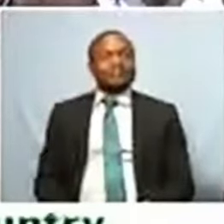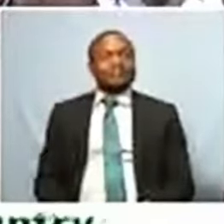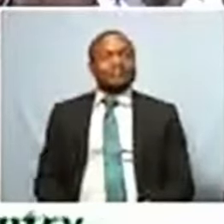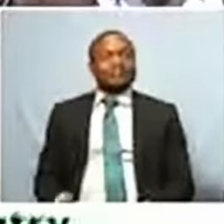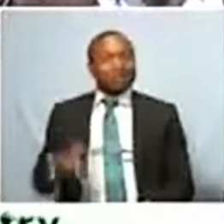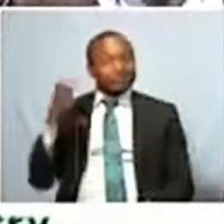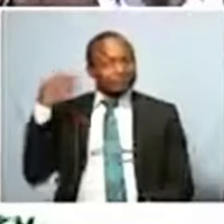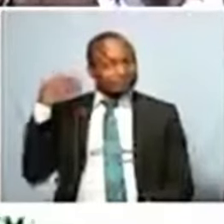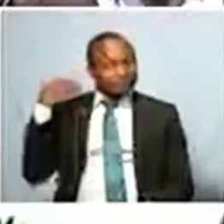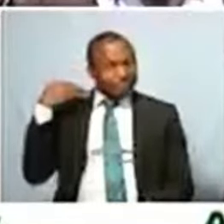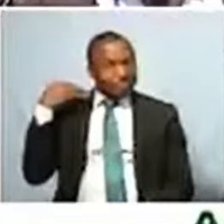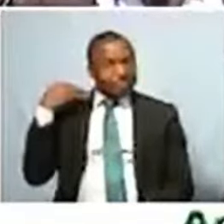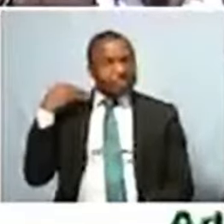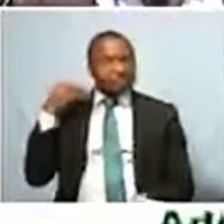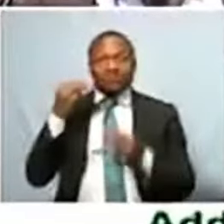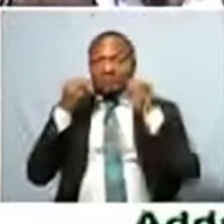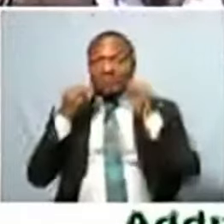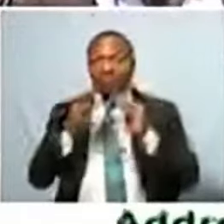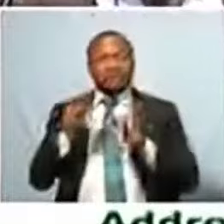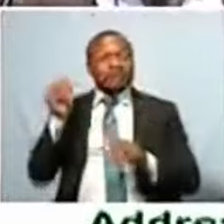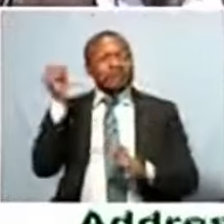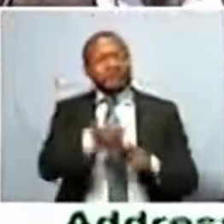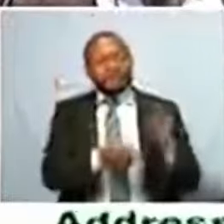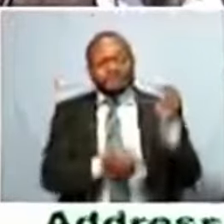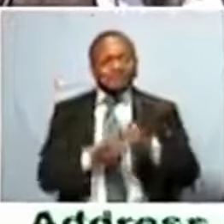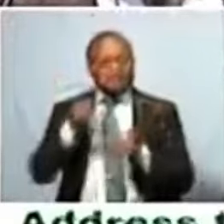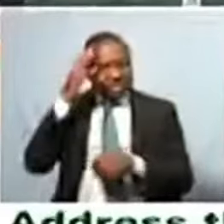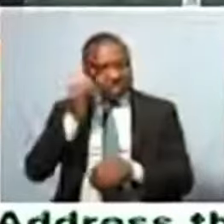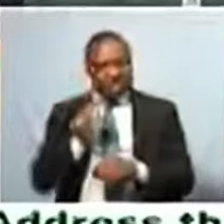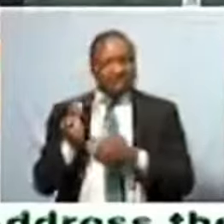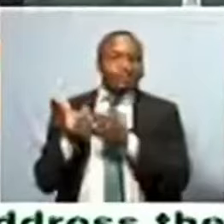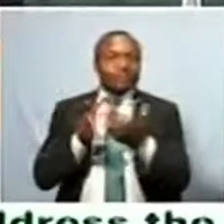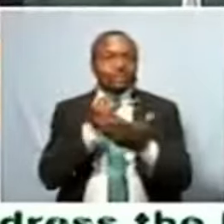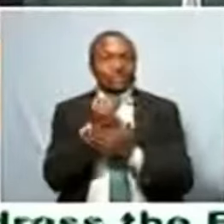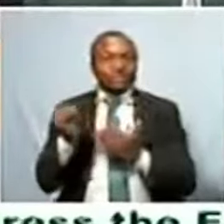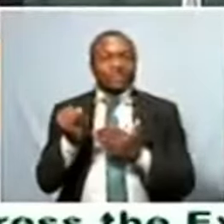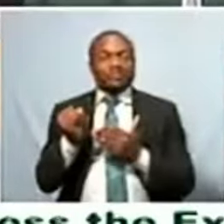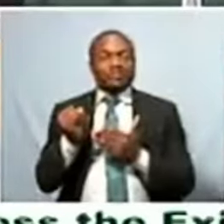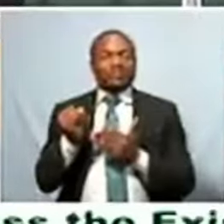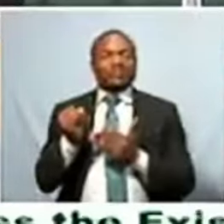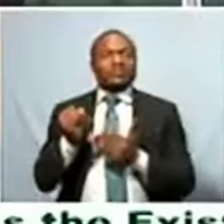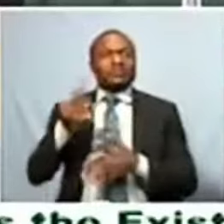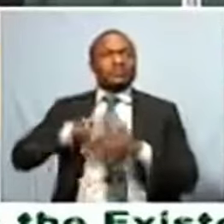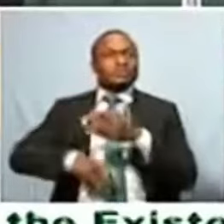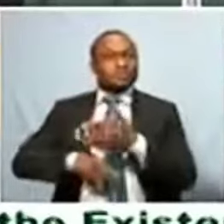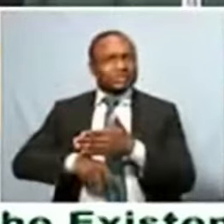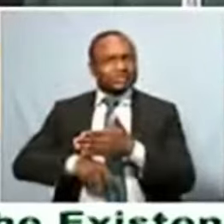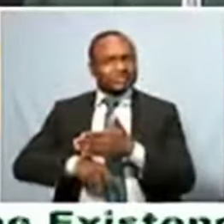colonial times, messengers were beaten because they brought issues of tax.